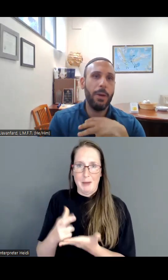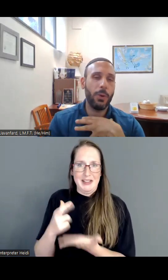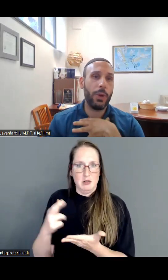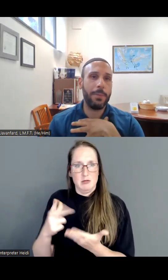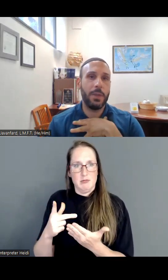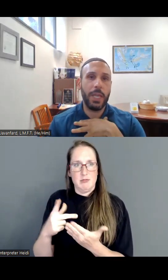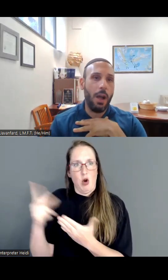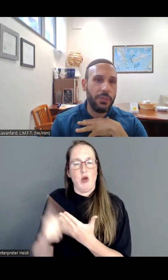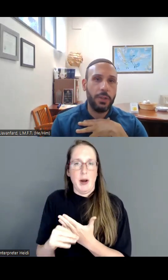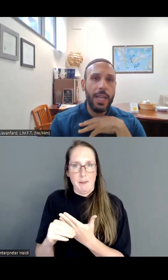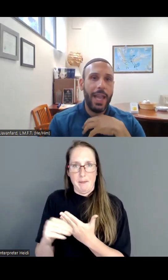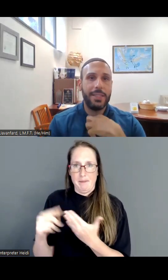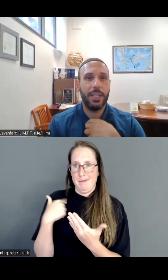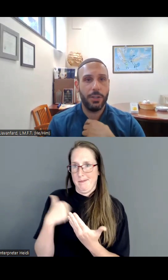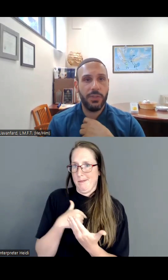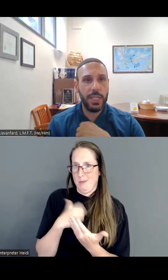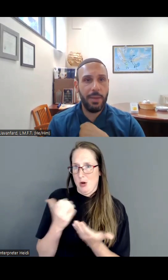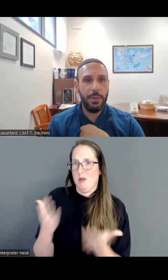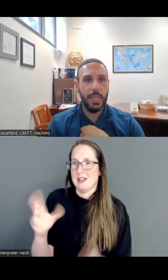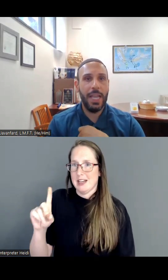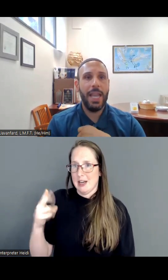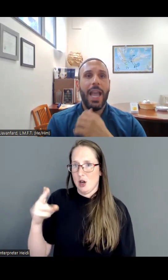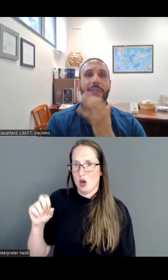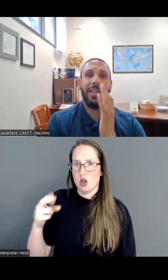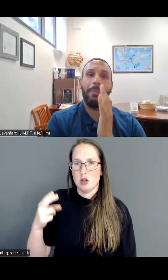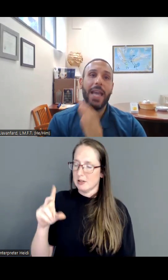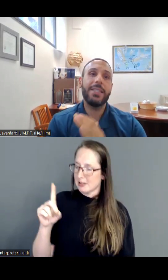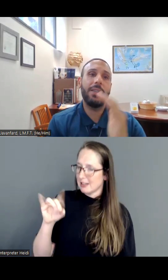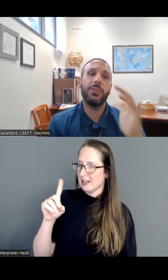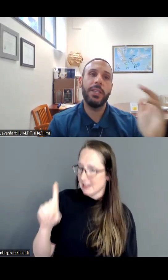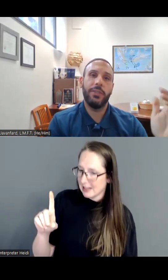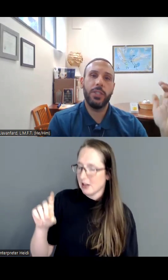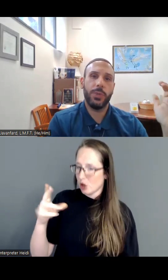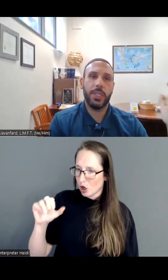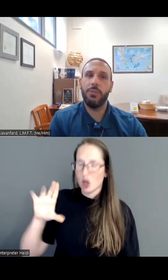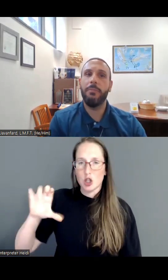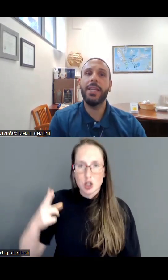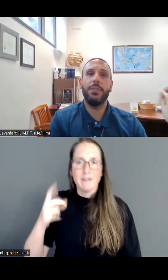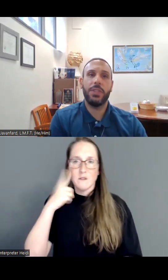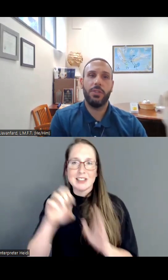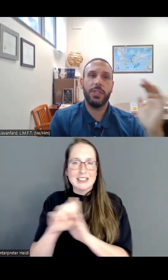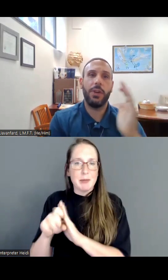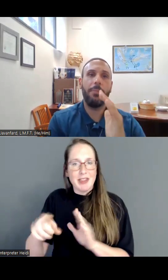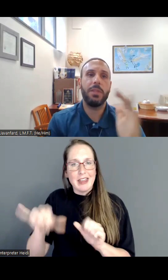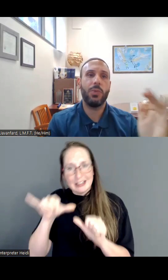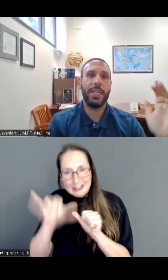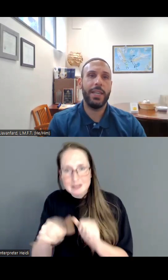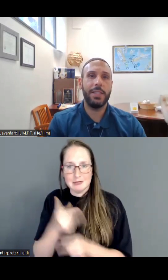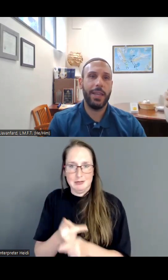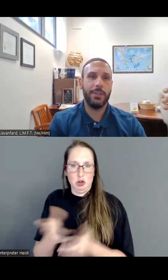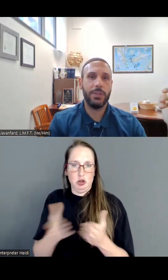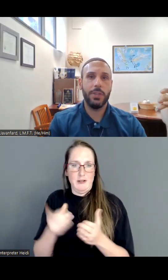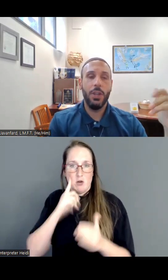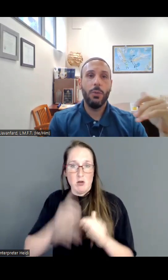The programs that we offer at D.D. Hirsch, for example, have a capacity for individuals to remain in the service for up to